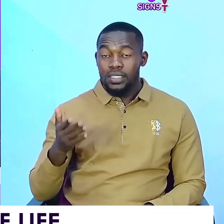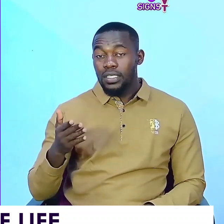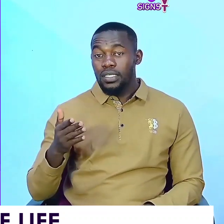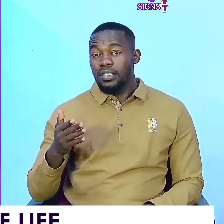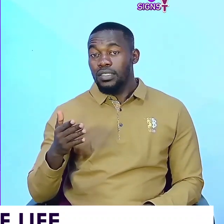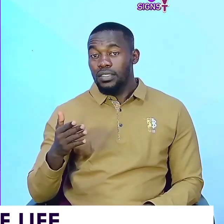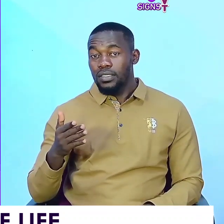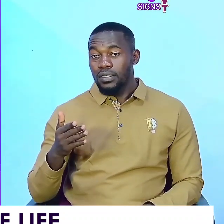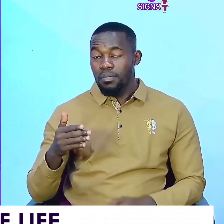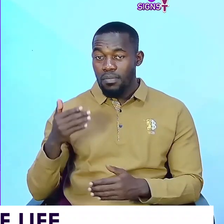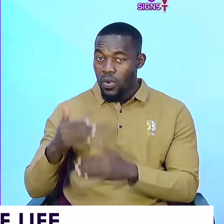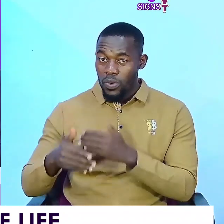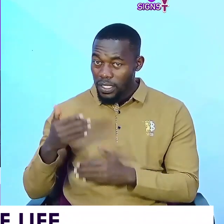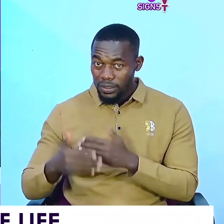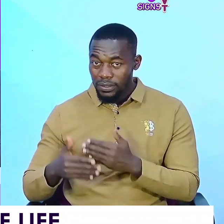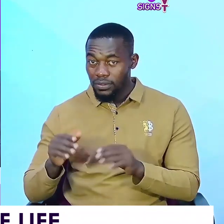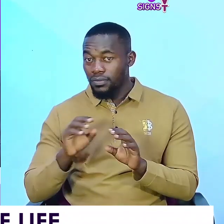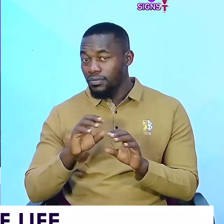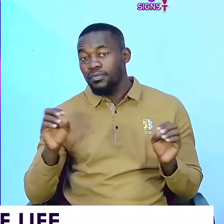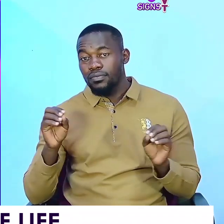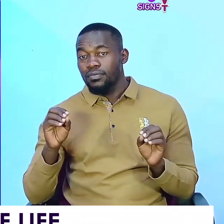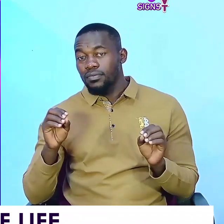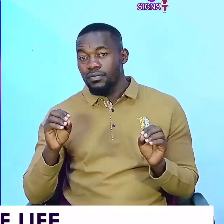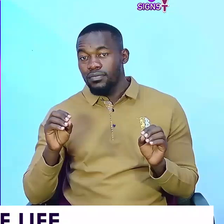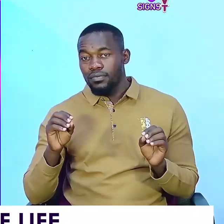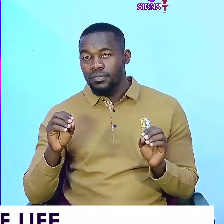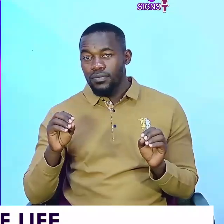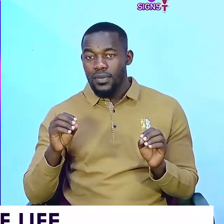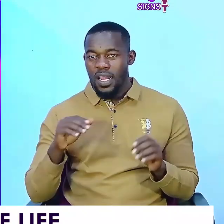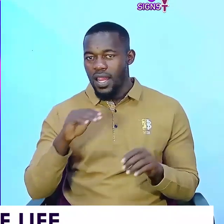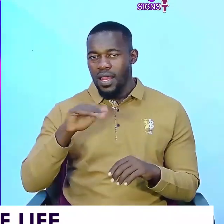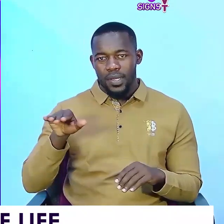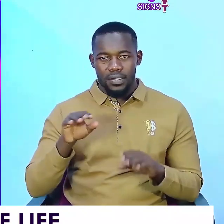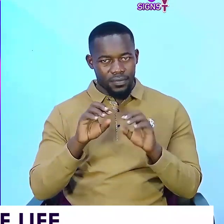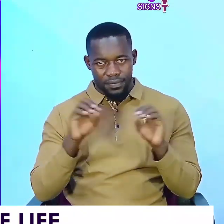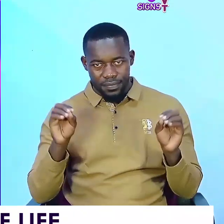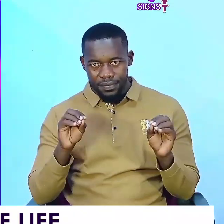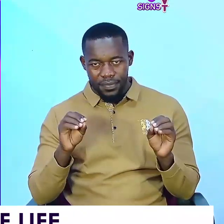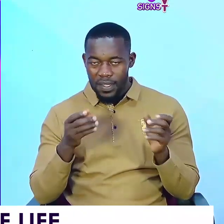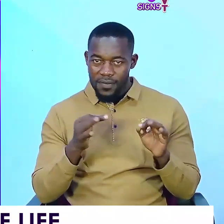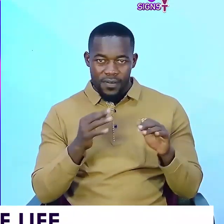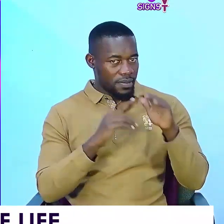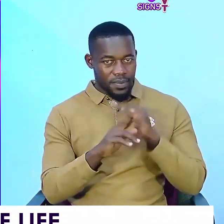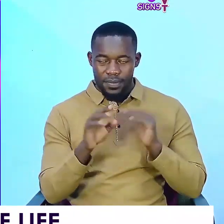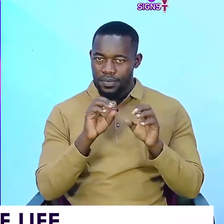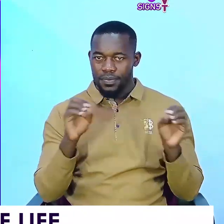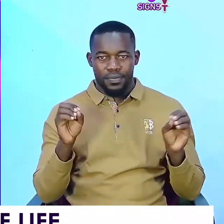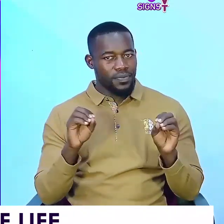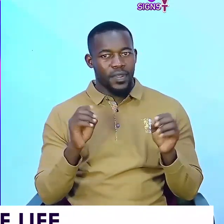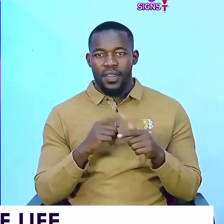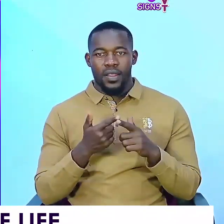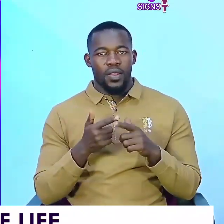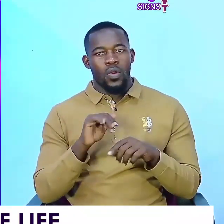when this is not observed, Yeah. again, there's no respect. So when there is no respect, it's all whatever